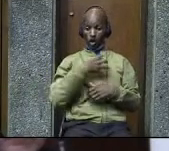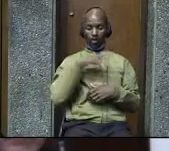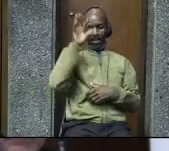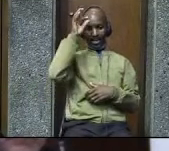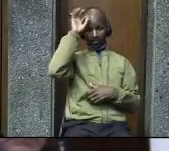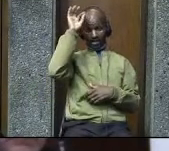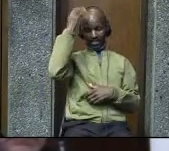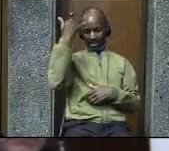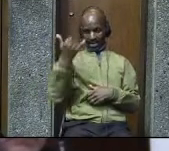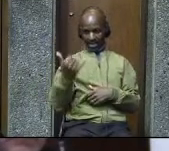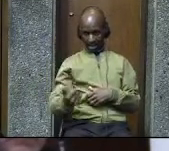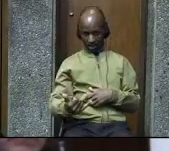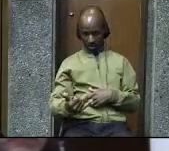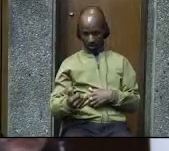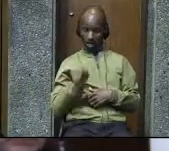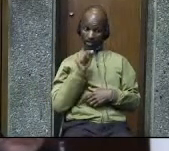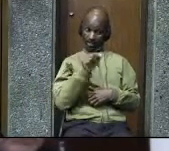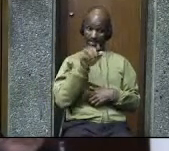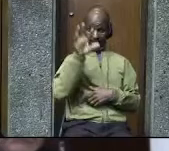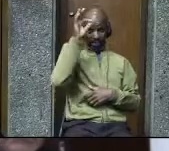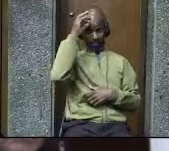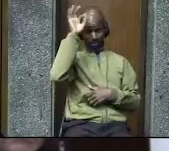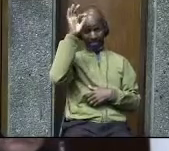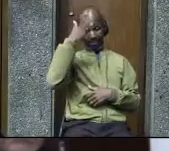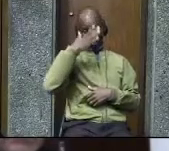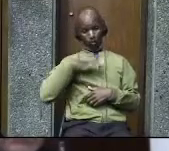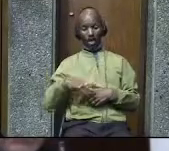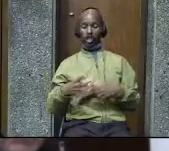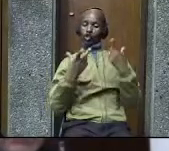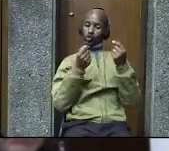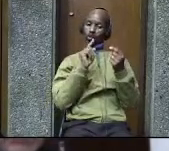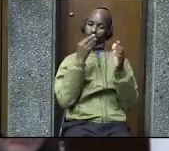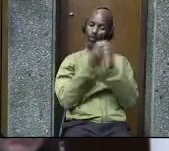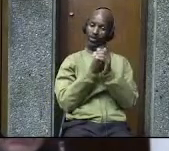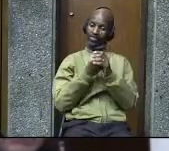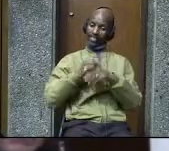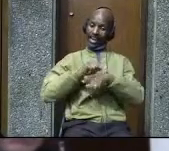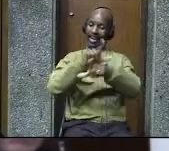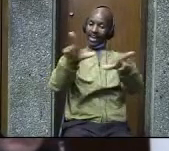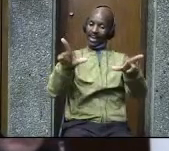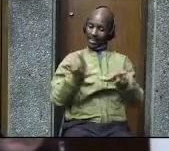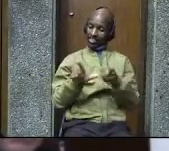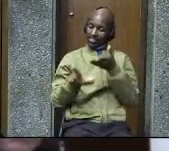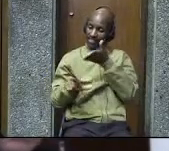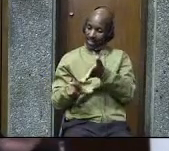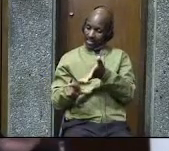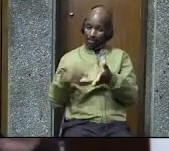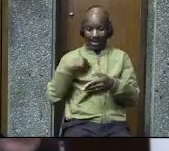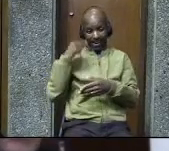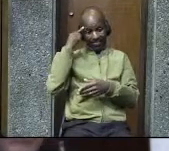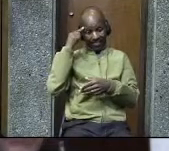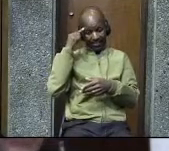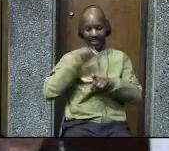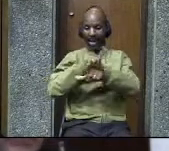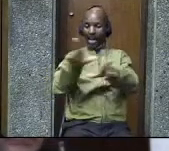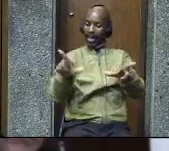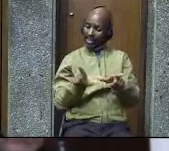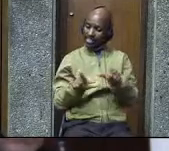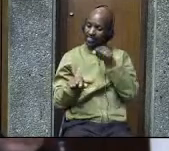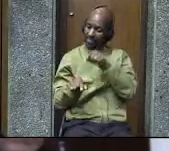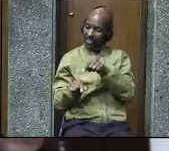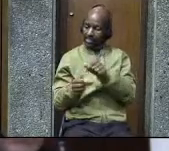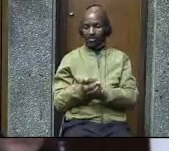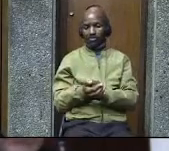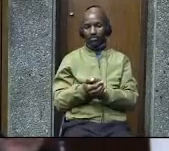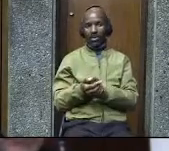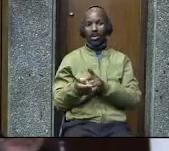What do government intend to do with those land? I think those land was